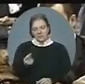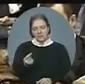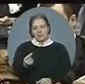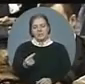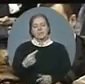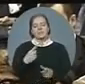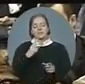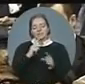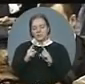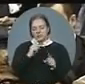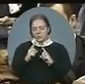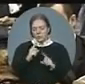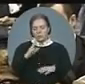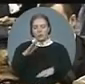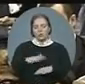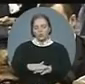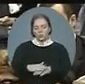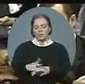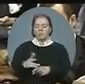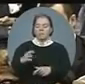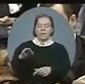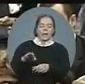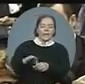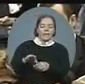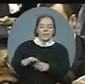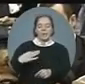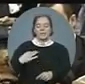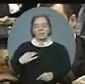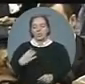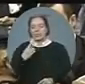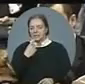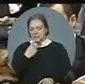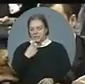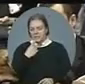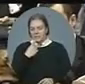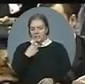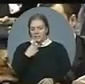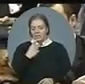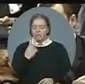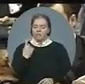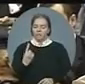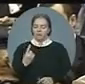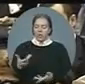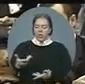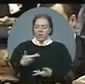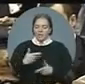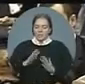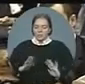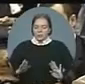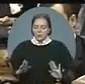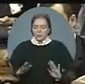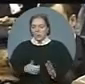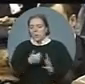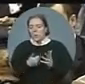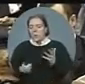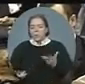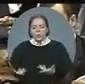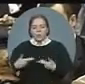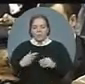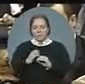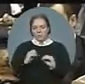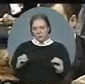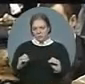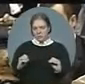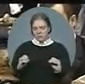That was the only offer on anything that I had from anybody. So the question, Mr. Speaker, is why we have a deceased